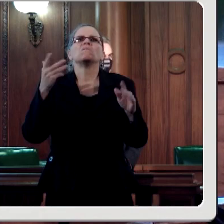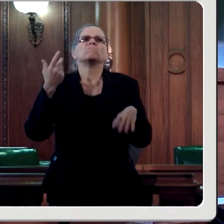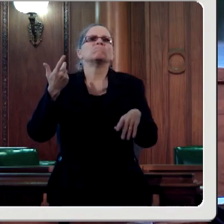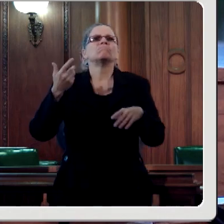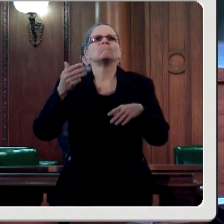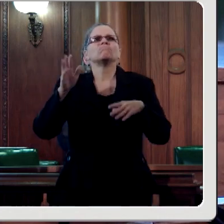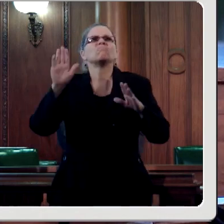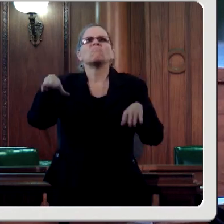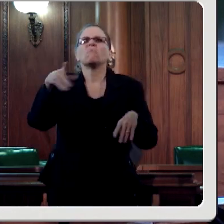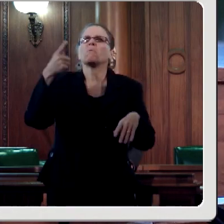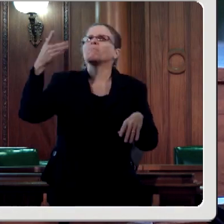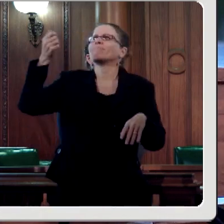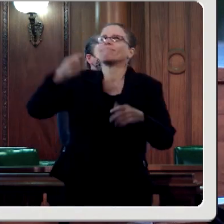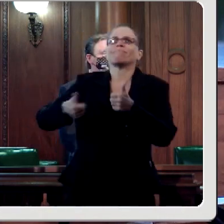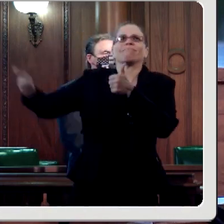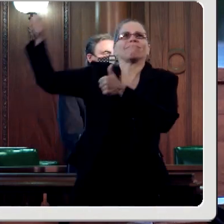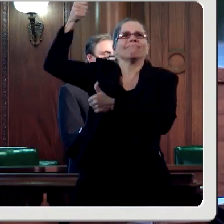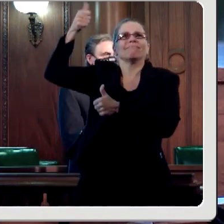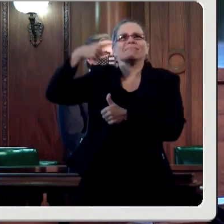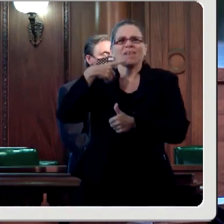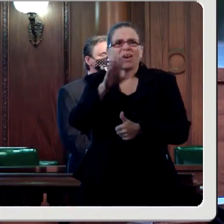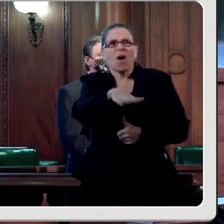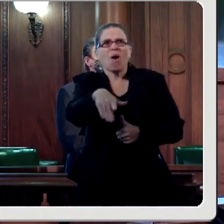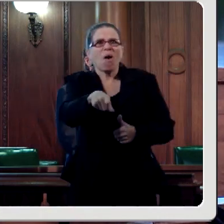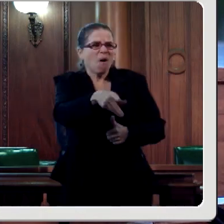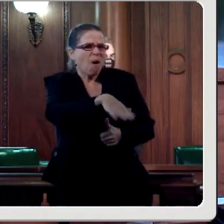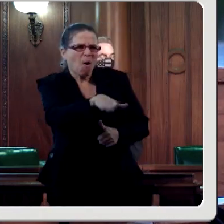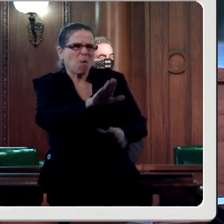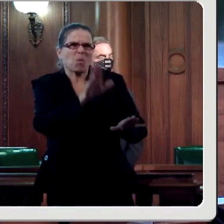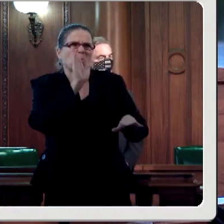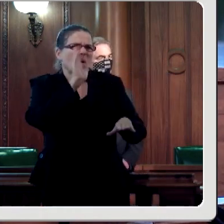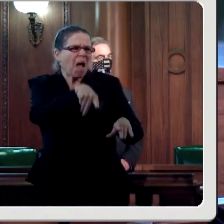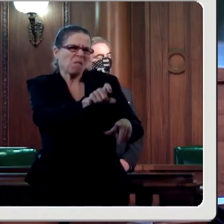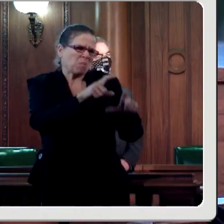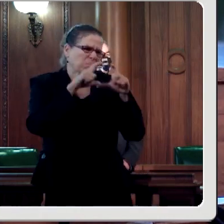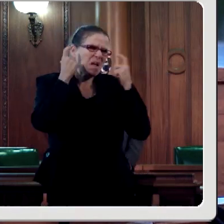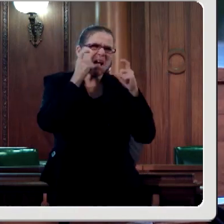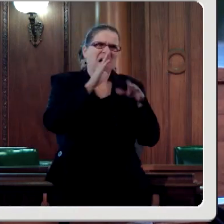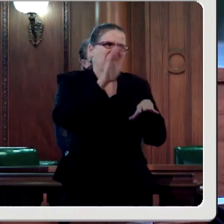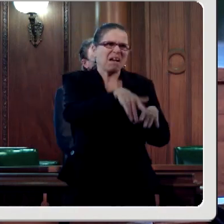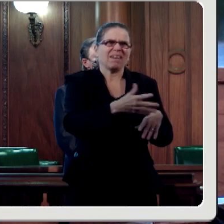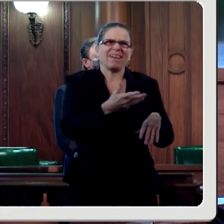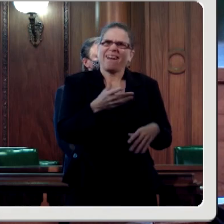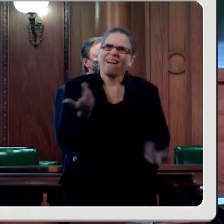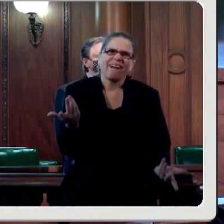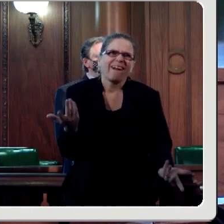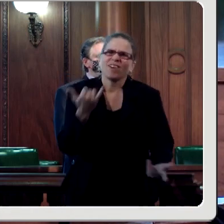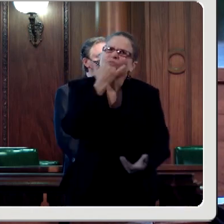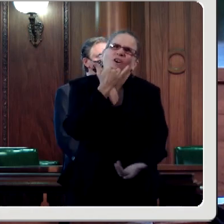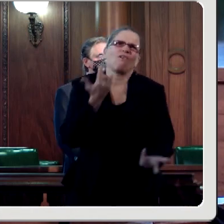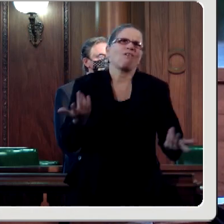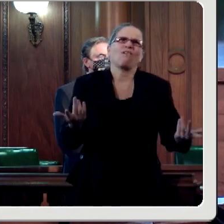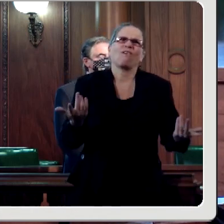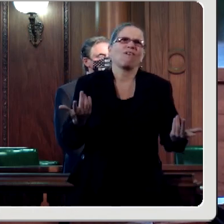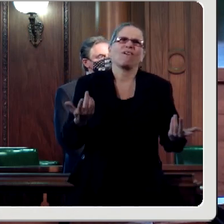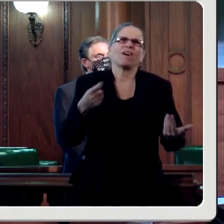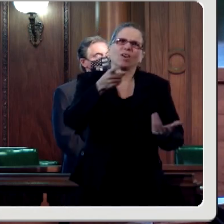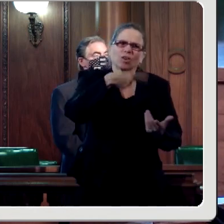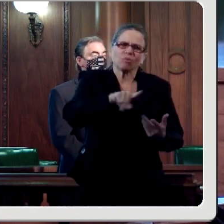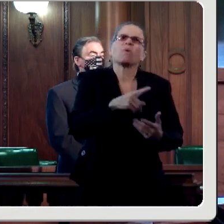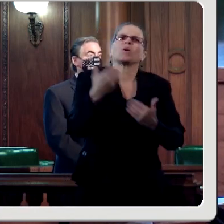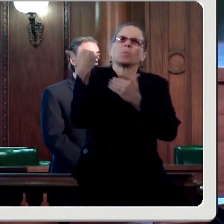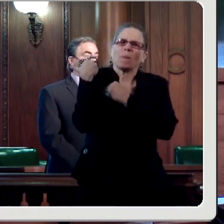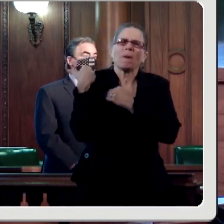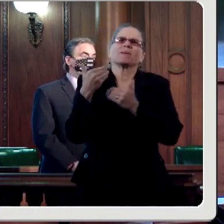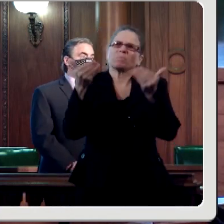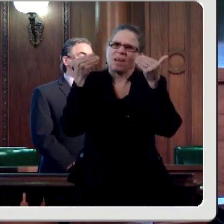wear a face covering. The responsible thing to do is to wear a face covering. Remember what I